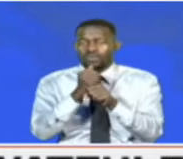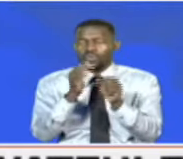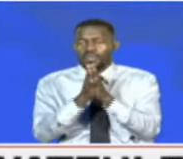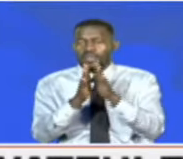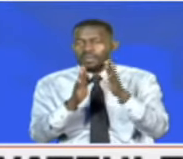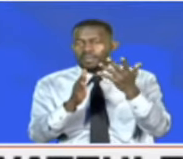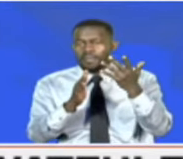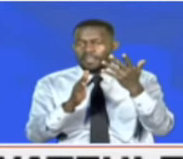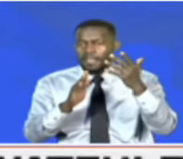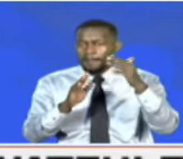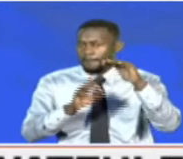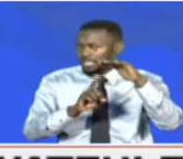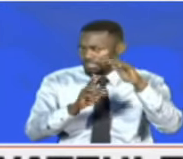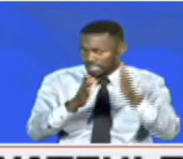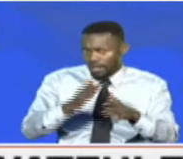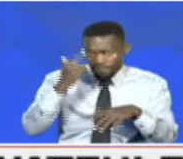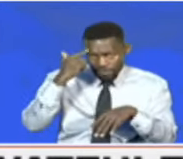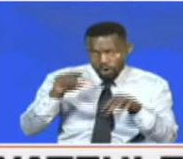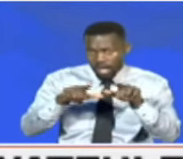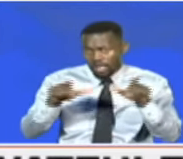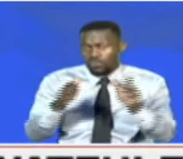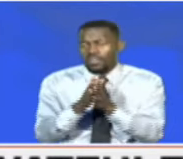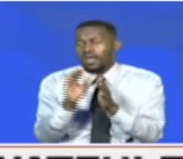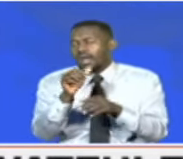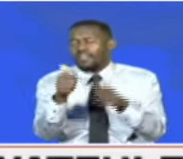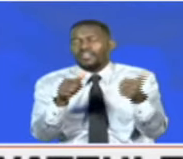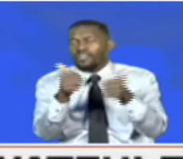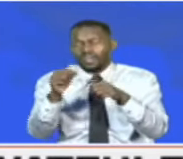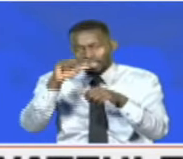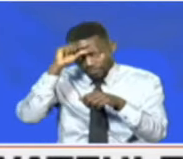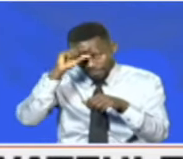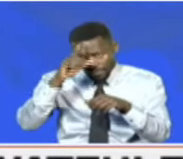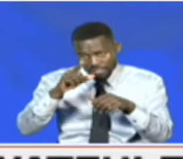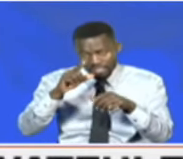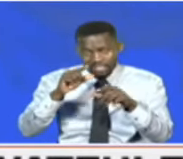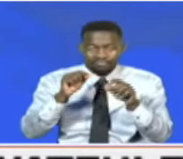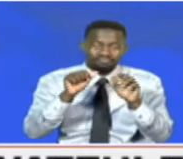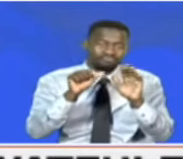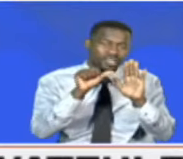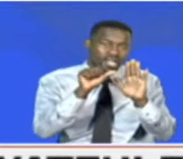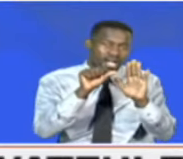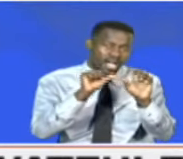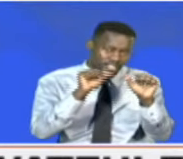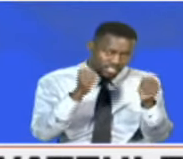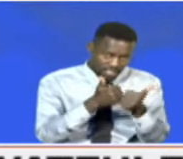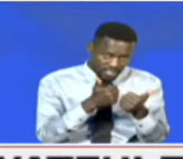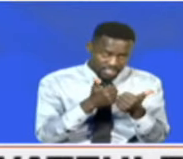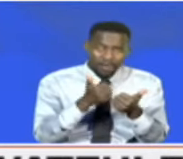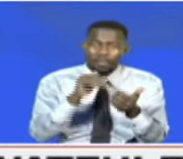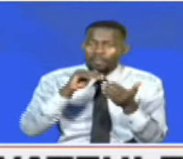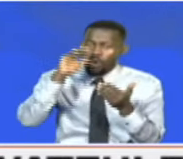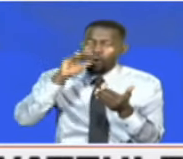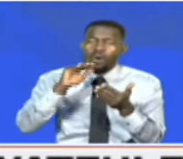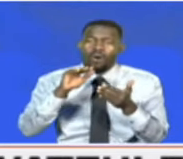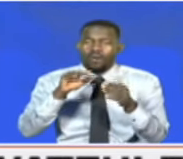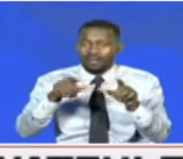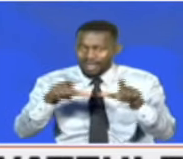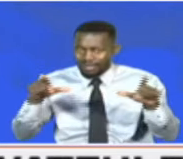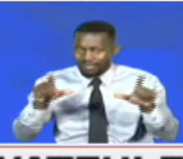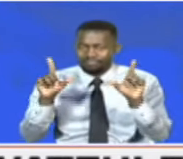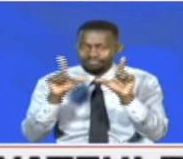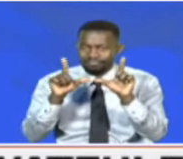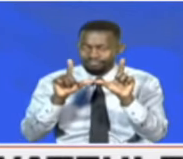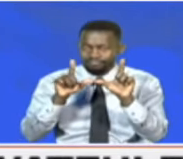other government agencies, a number of titles, including